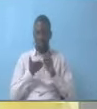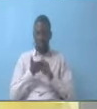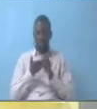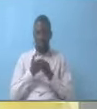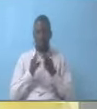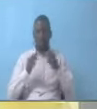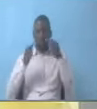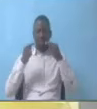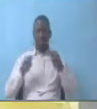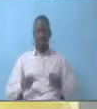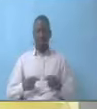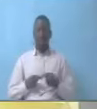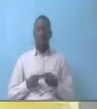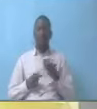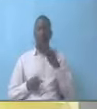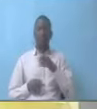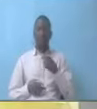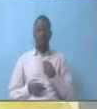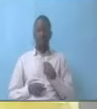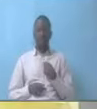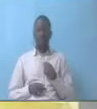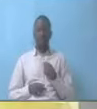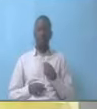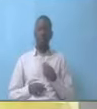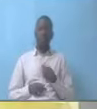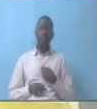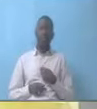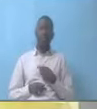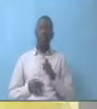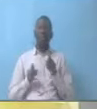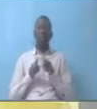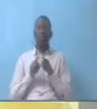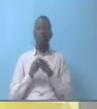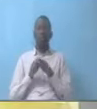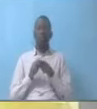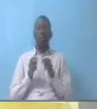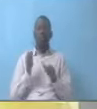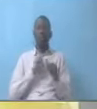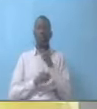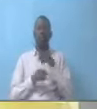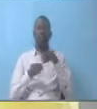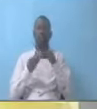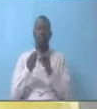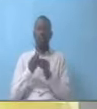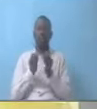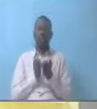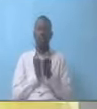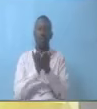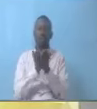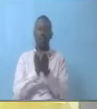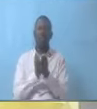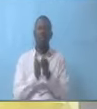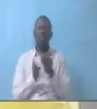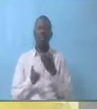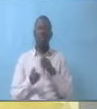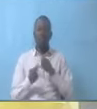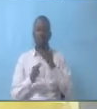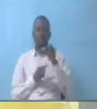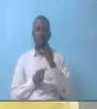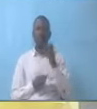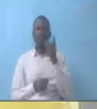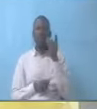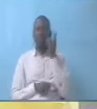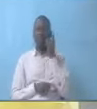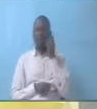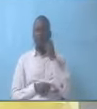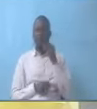ak ci man, including the return ferry ticket we had bought the day before, ak ñaari ferry ticket yi jëndoon bala bes bobu, CMC